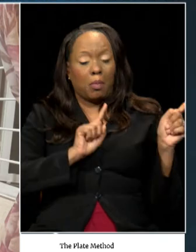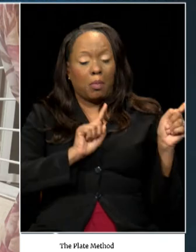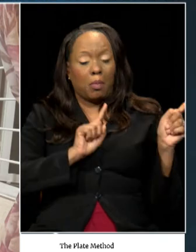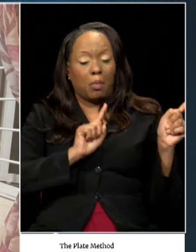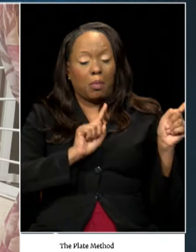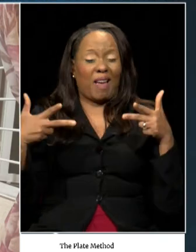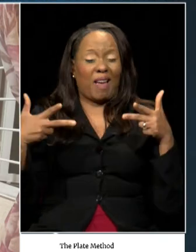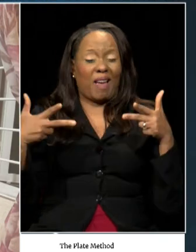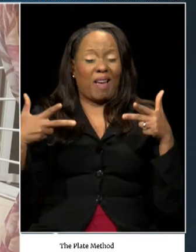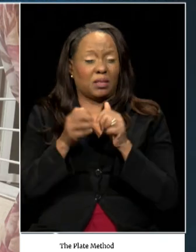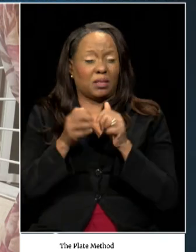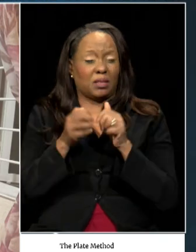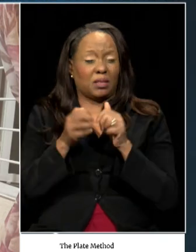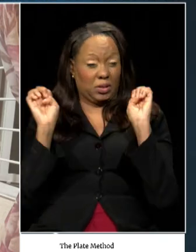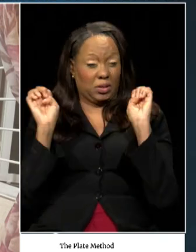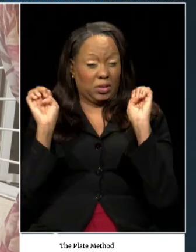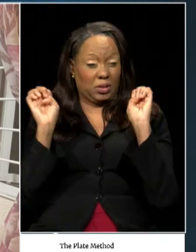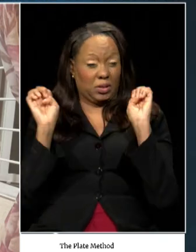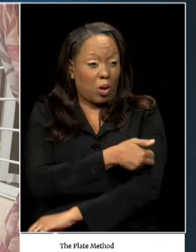at QEH,